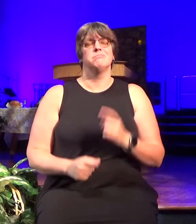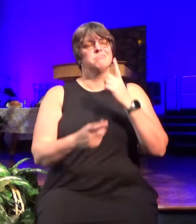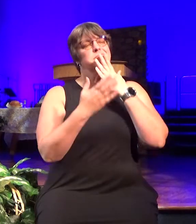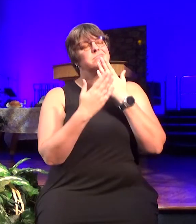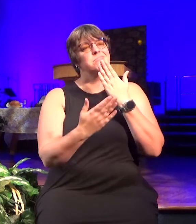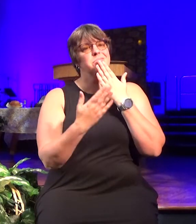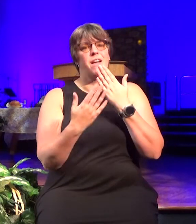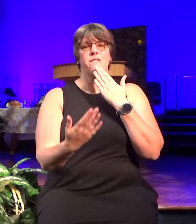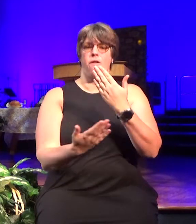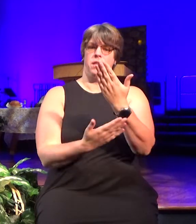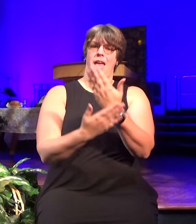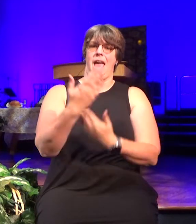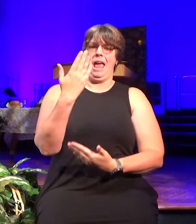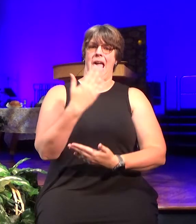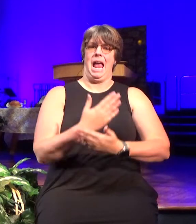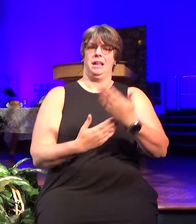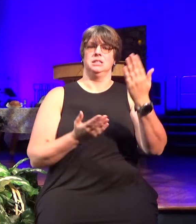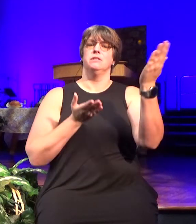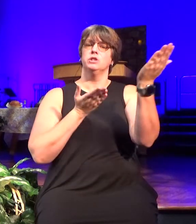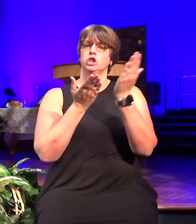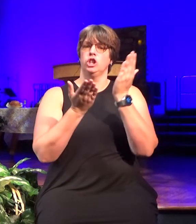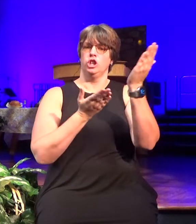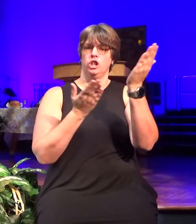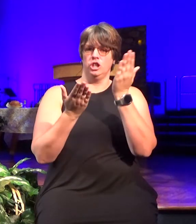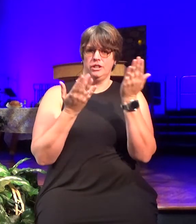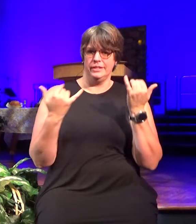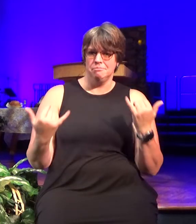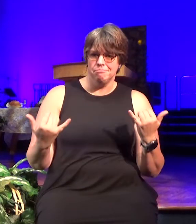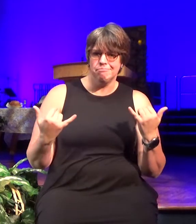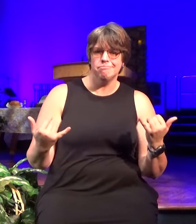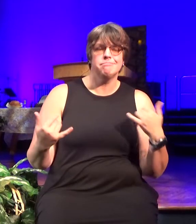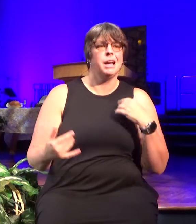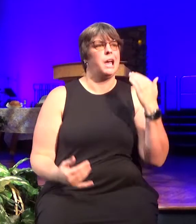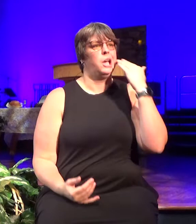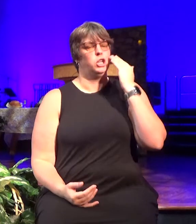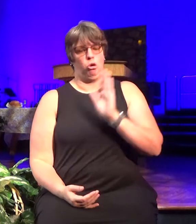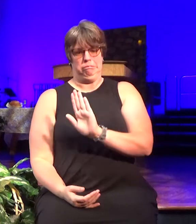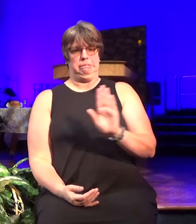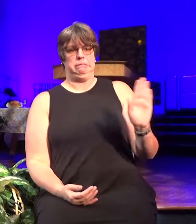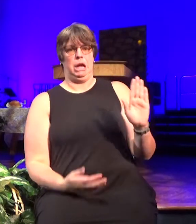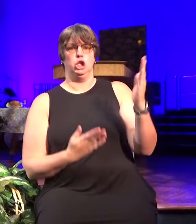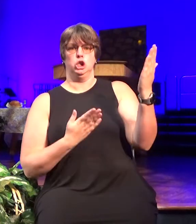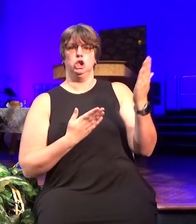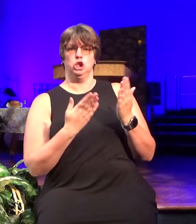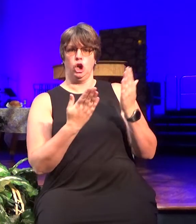service today, for I know that their service is an absolute act of love.